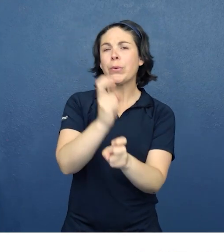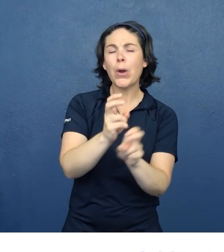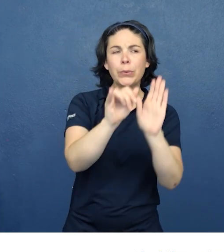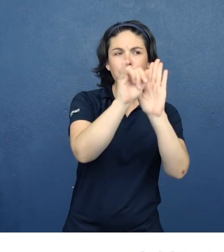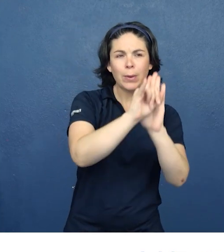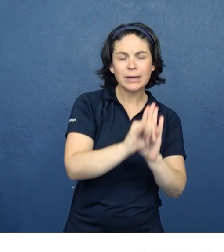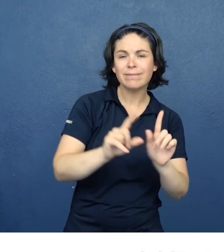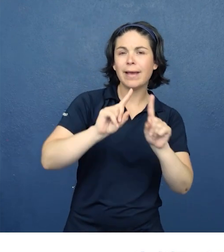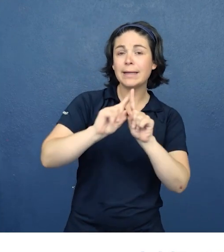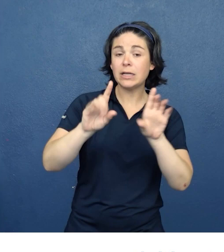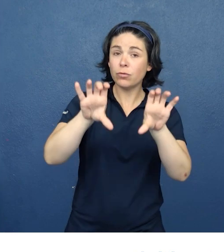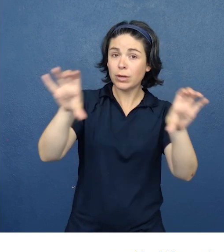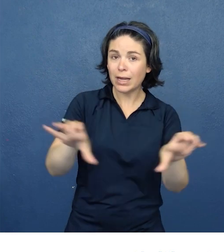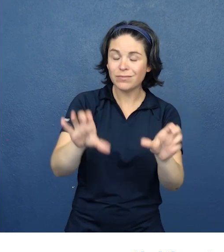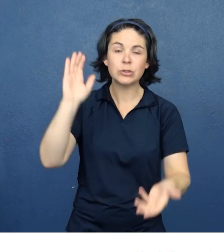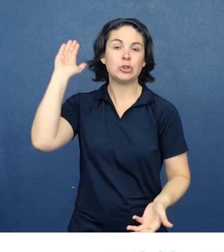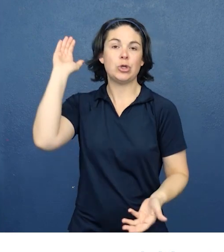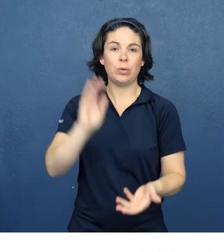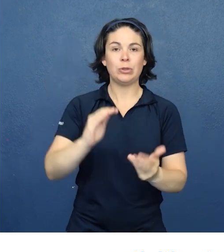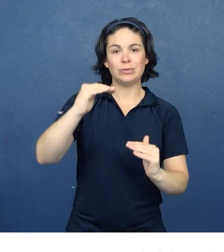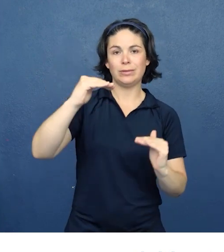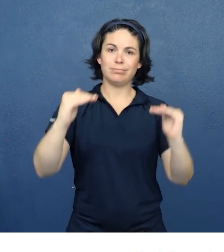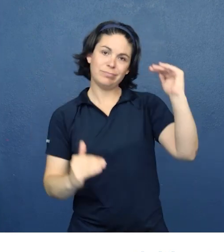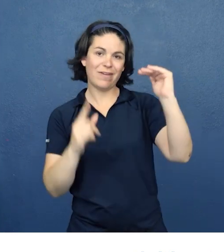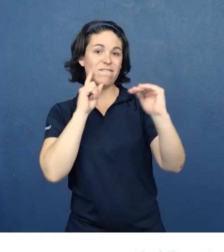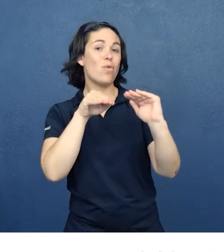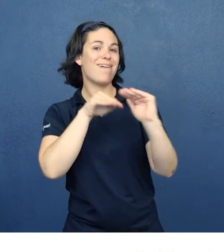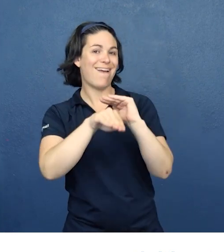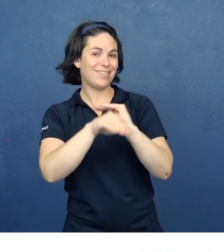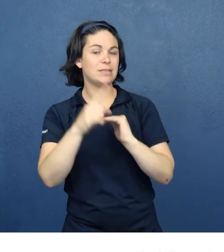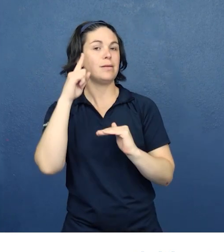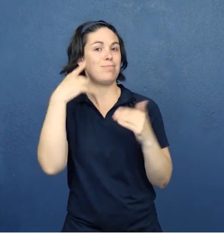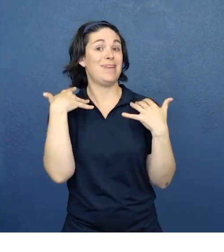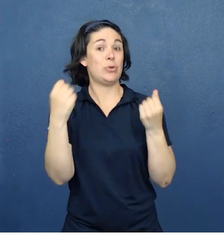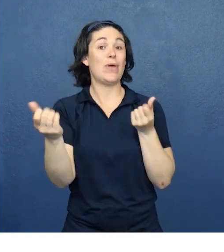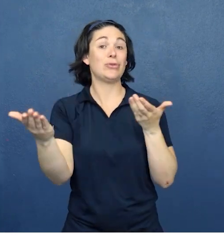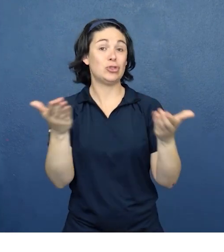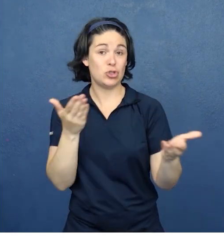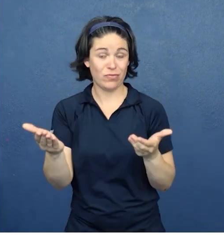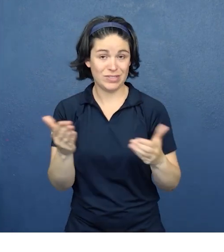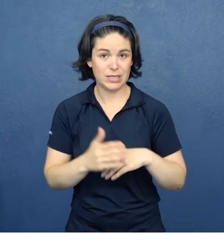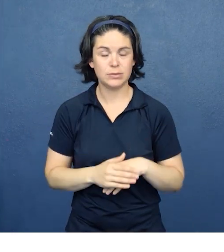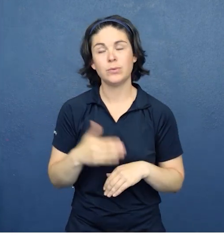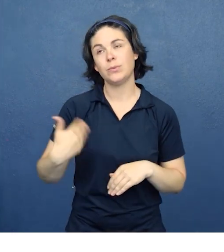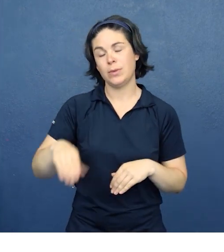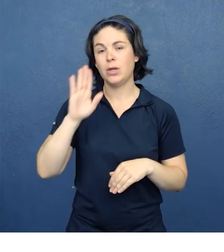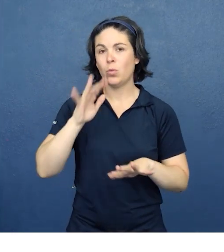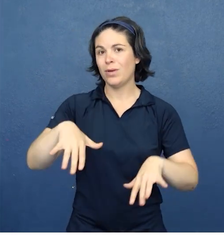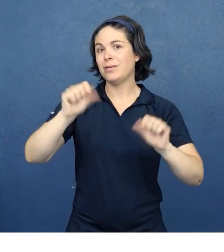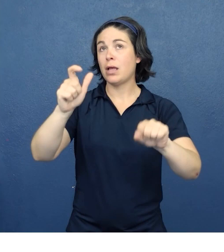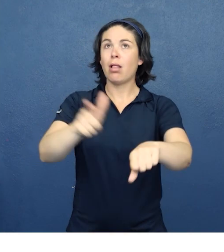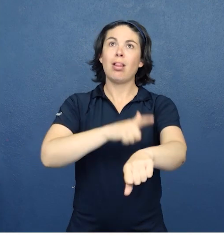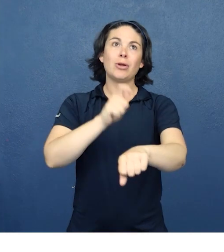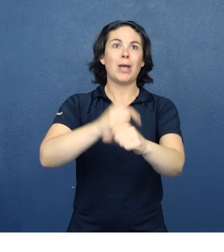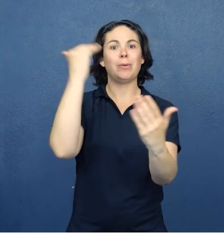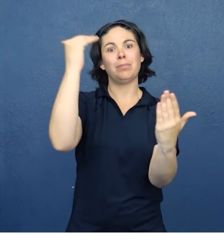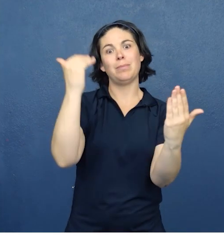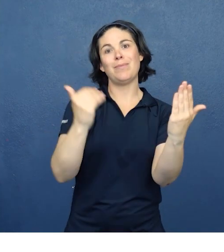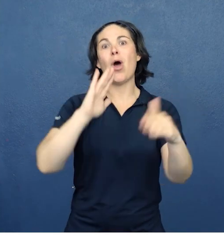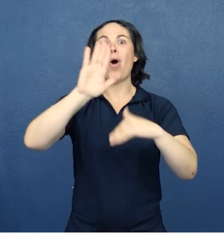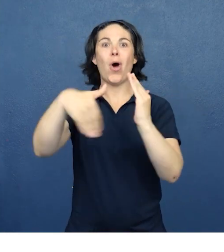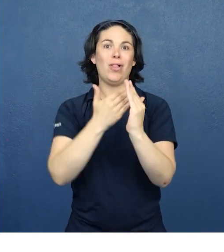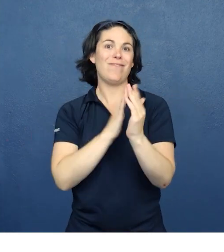identify activities to reduce disparities in accessing mental health services. It would take a long time to mention every